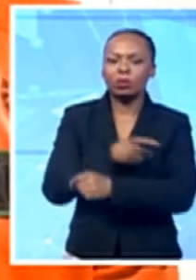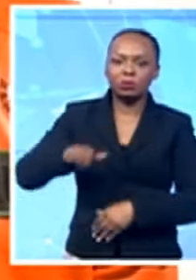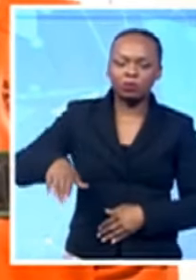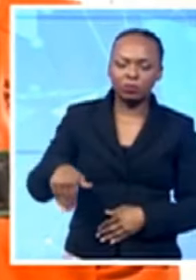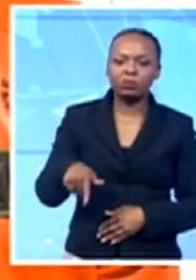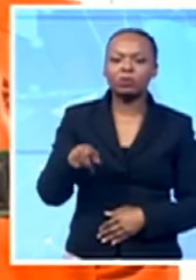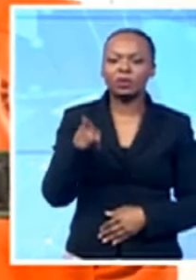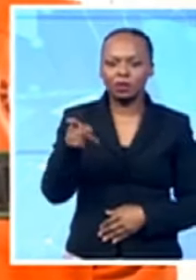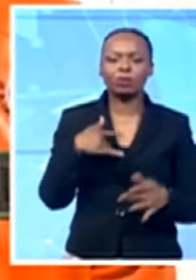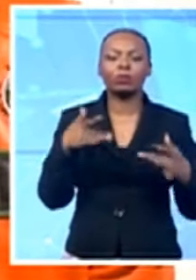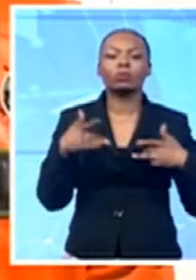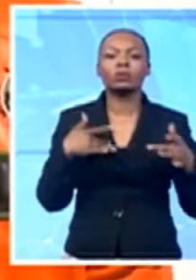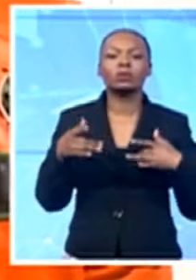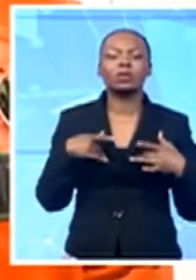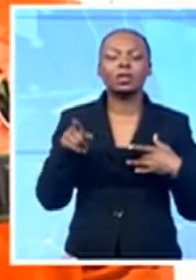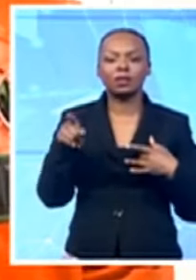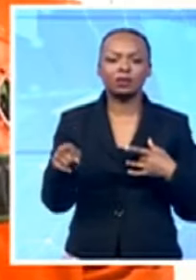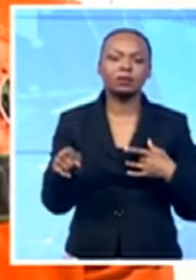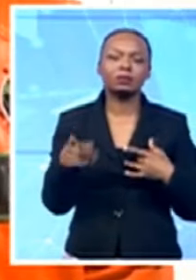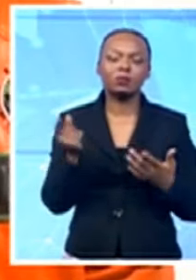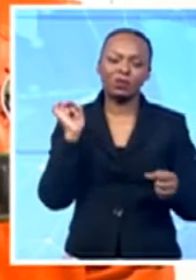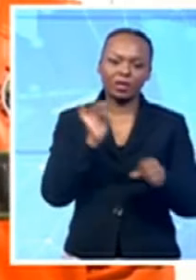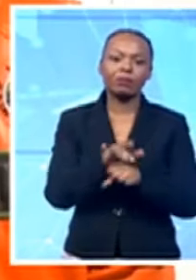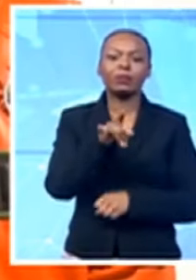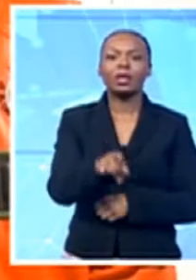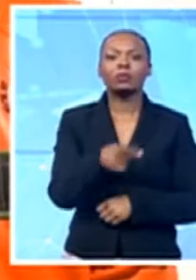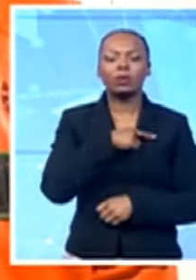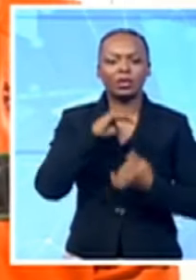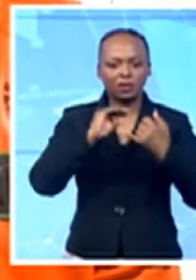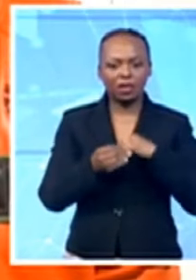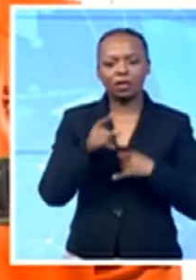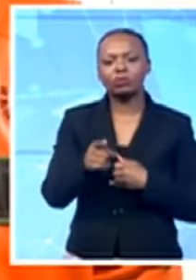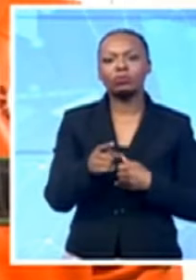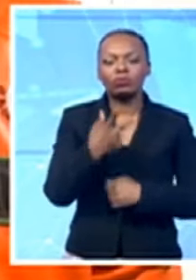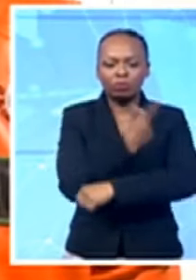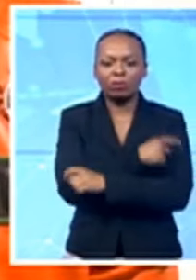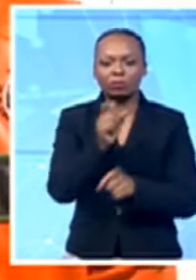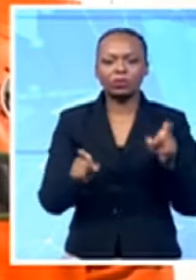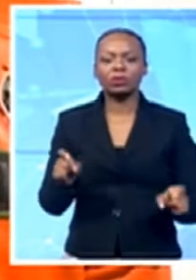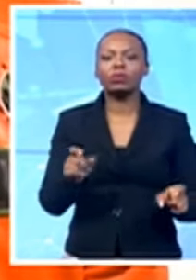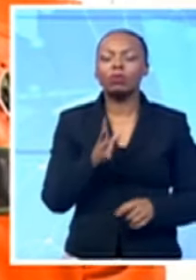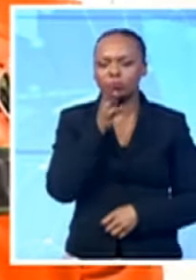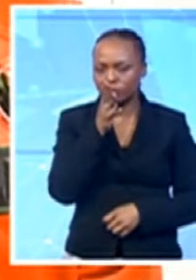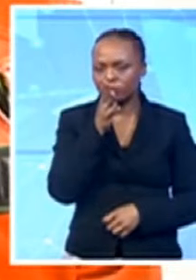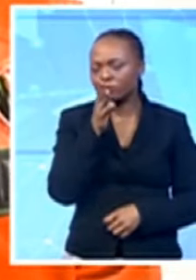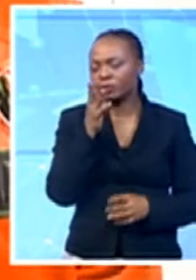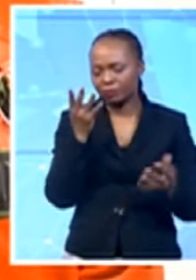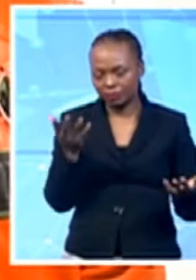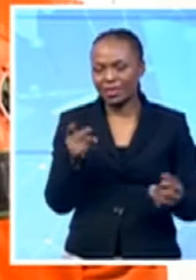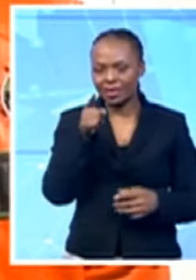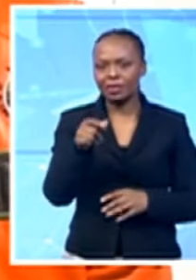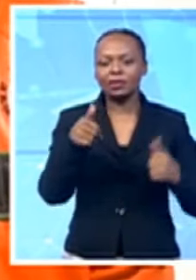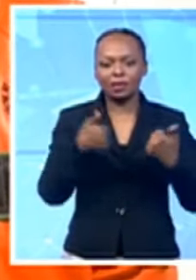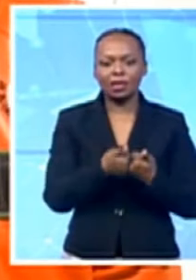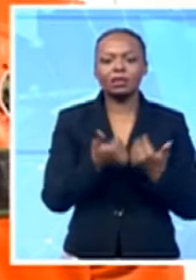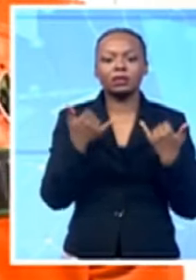impact at the speed at which the department must roll out the process of vaccination. And that is a real challenge that must be addressed. The department has